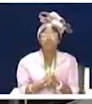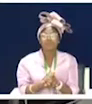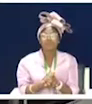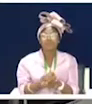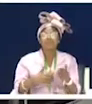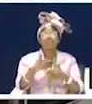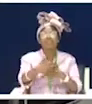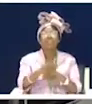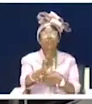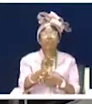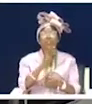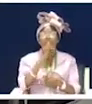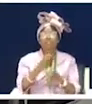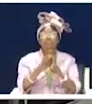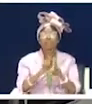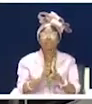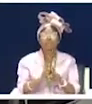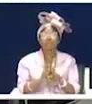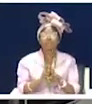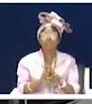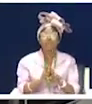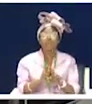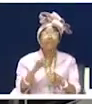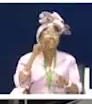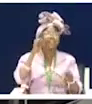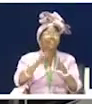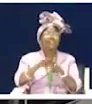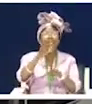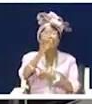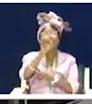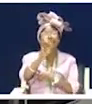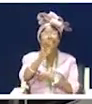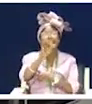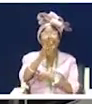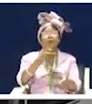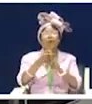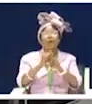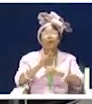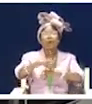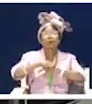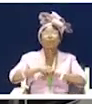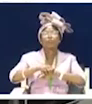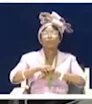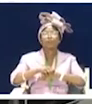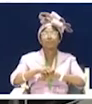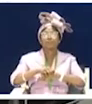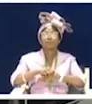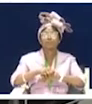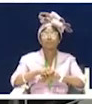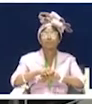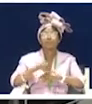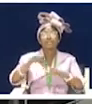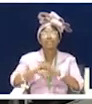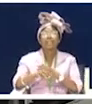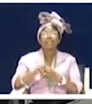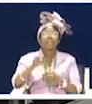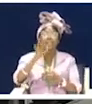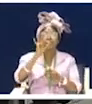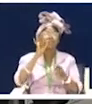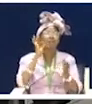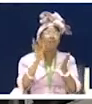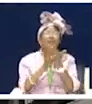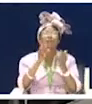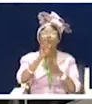The next one is by Sister Elizabeth from the United Kingdom. In February